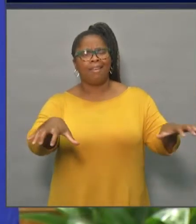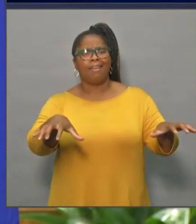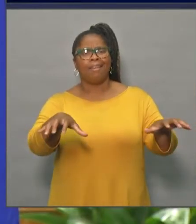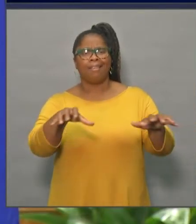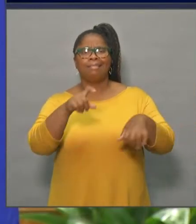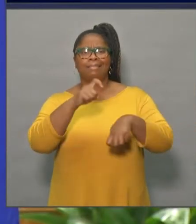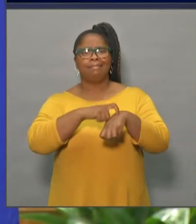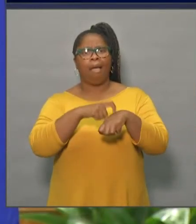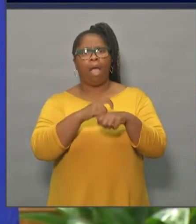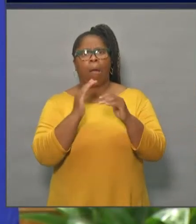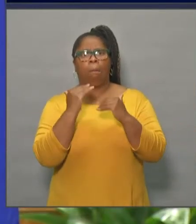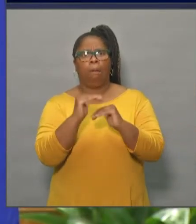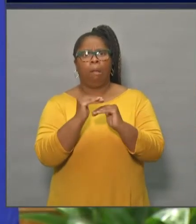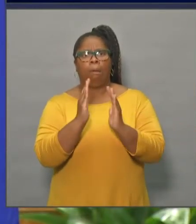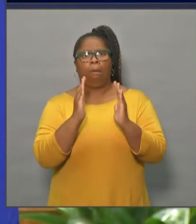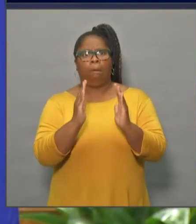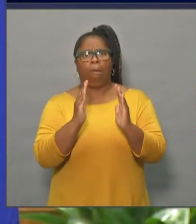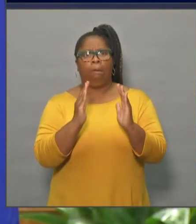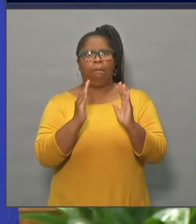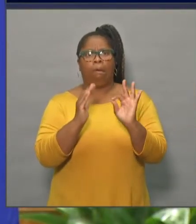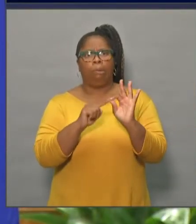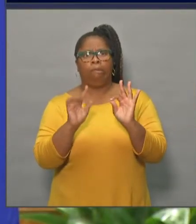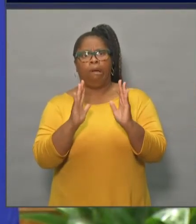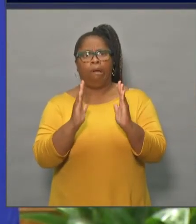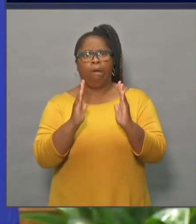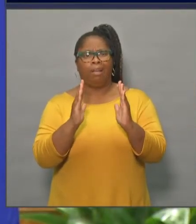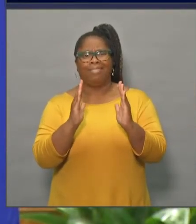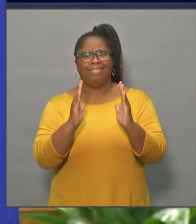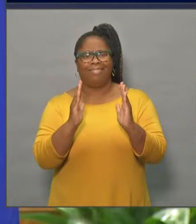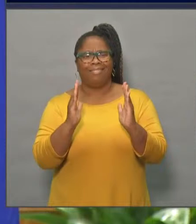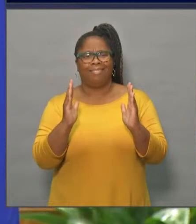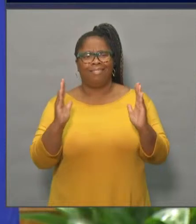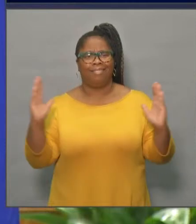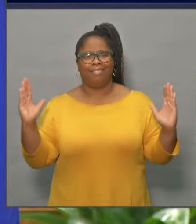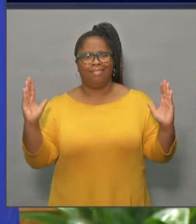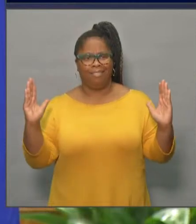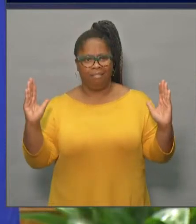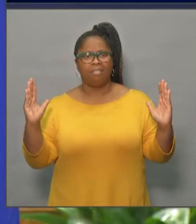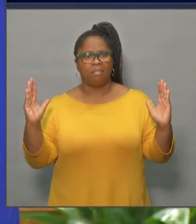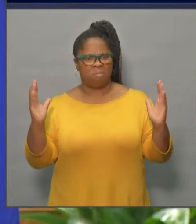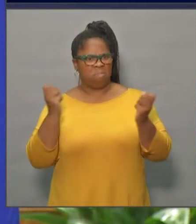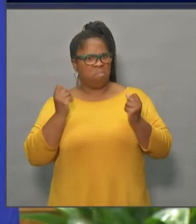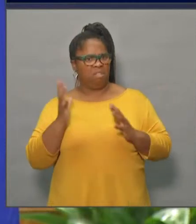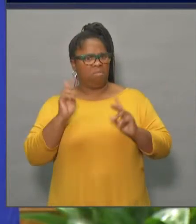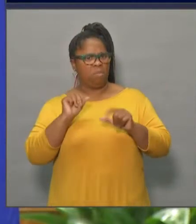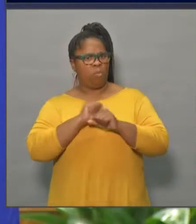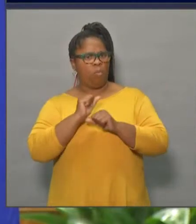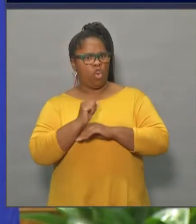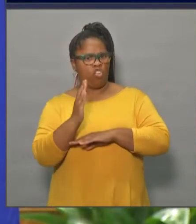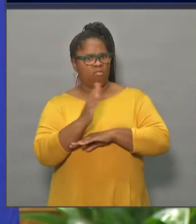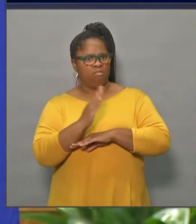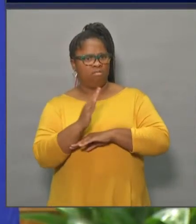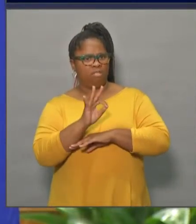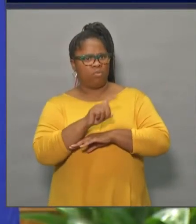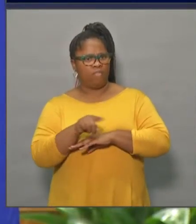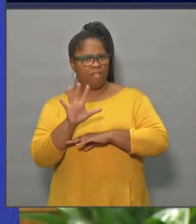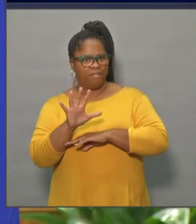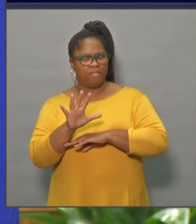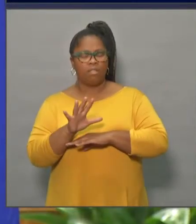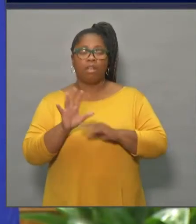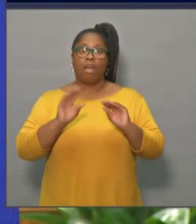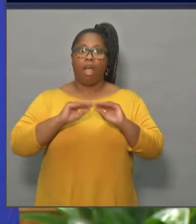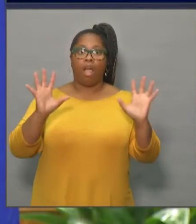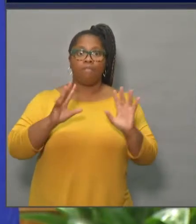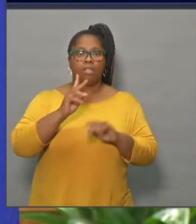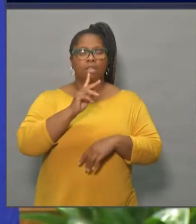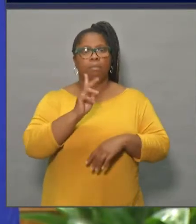since many people are working during the day. It's clear that residents also need access to good